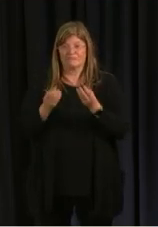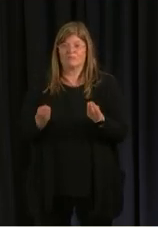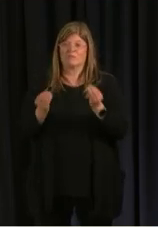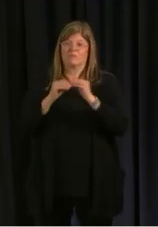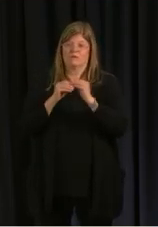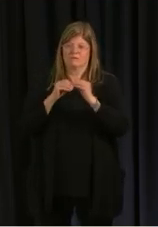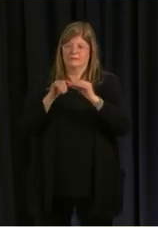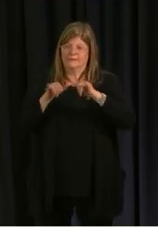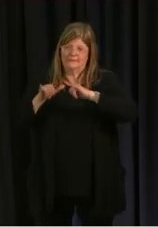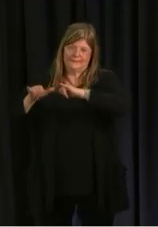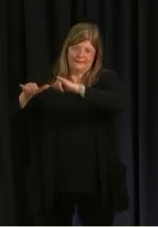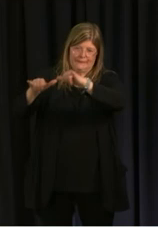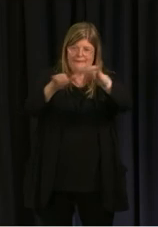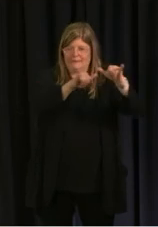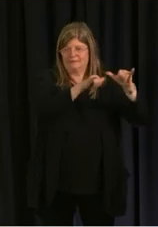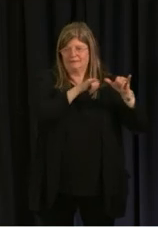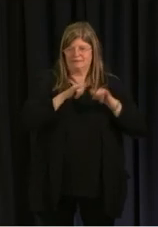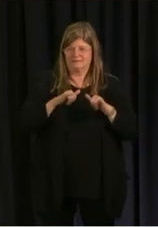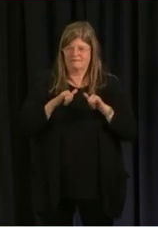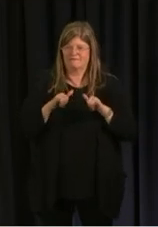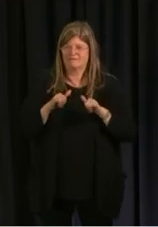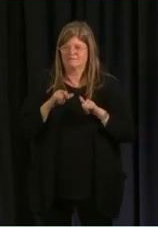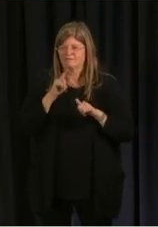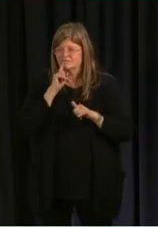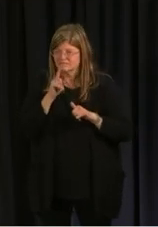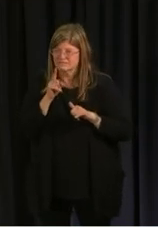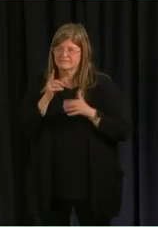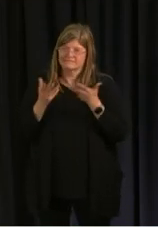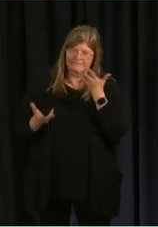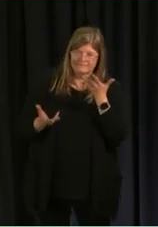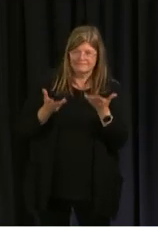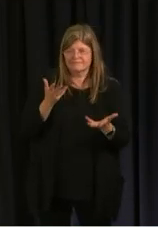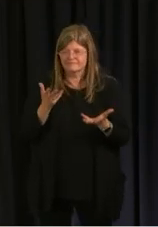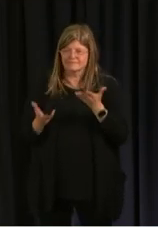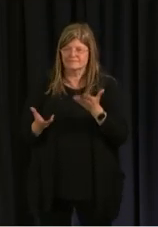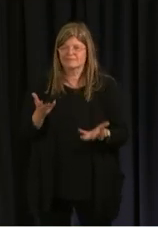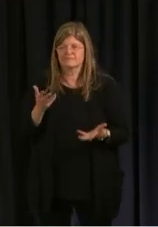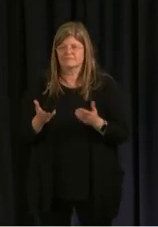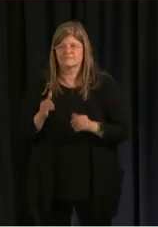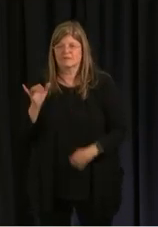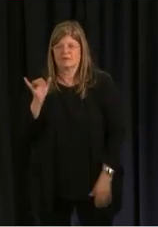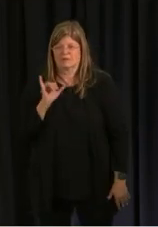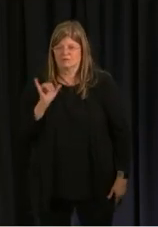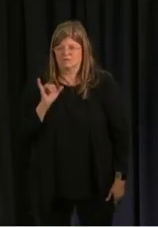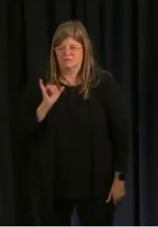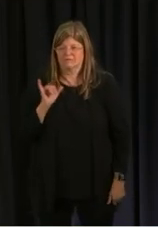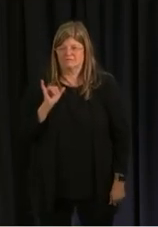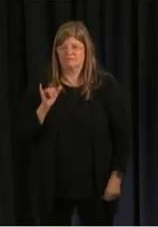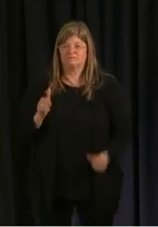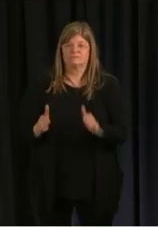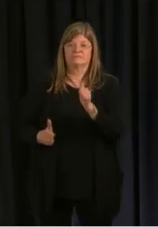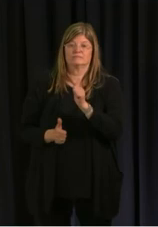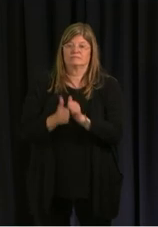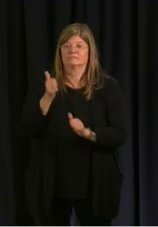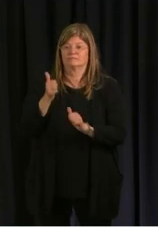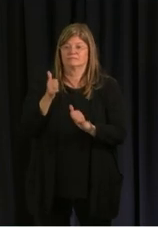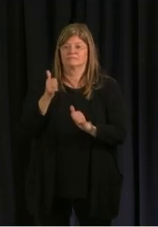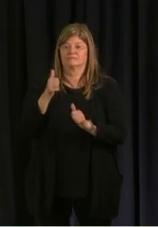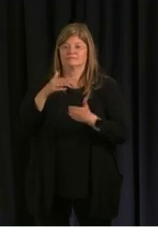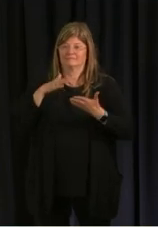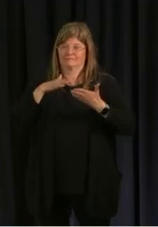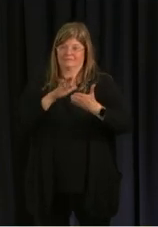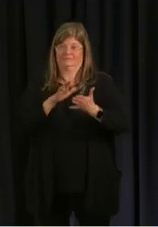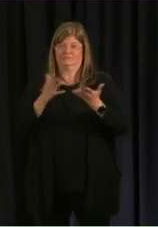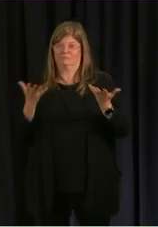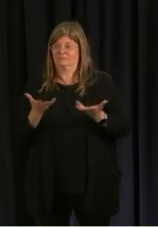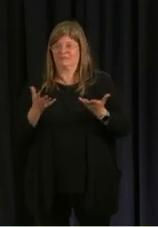States. There is good news, though, and also a majority of states, even in D.C., we've seen these